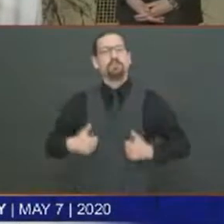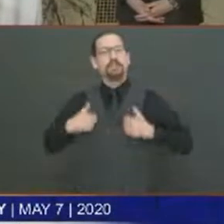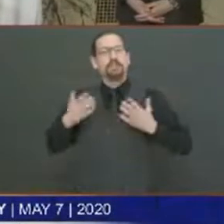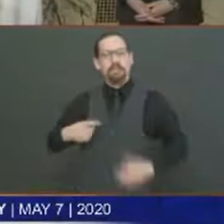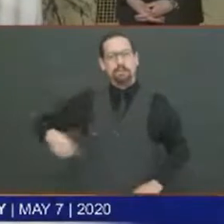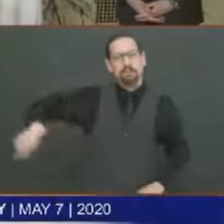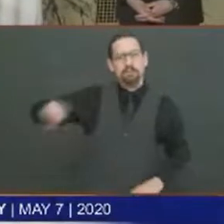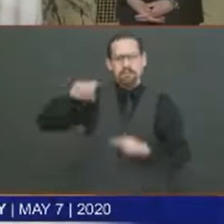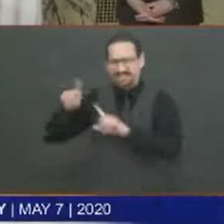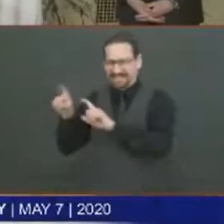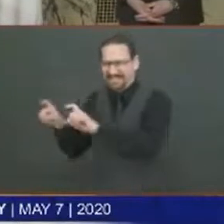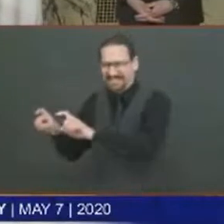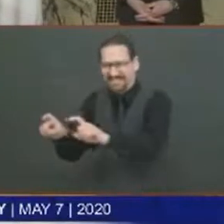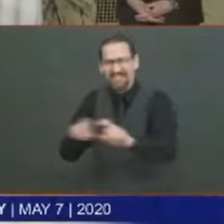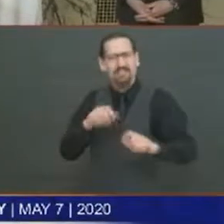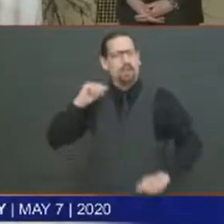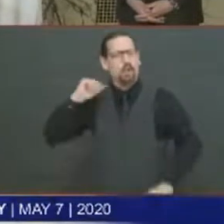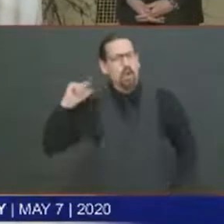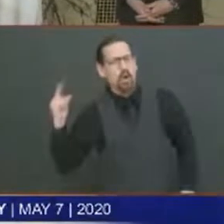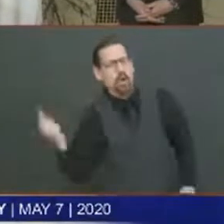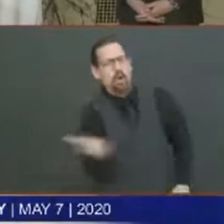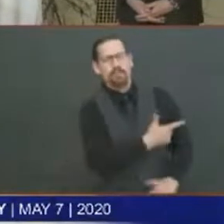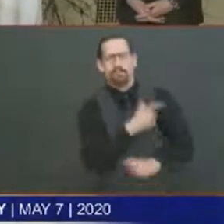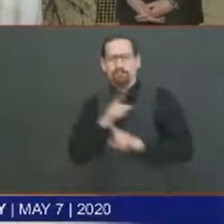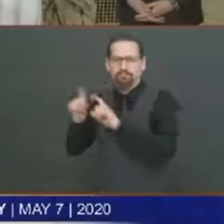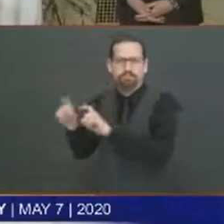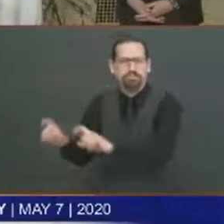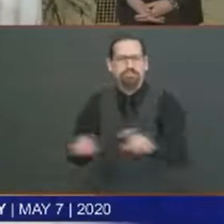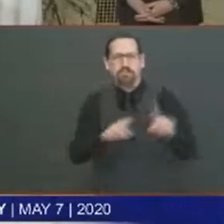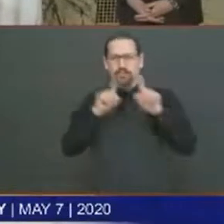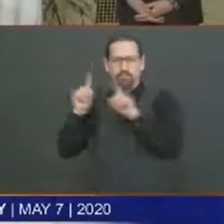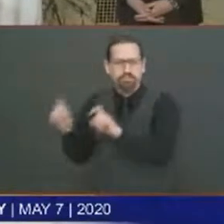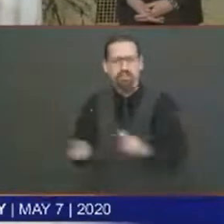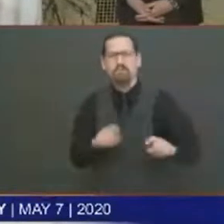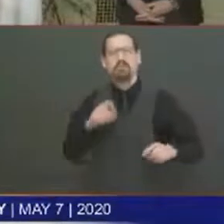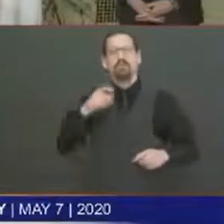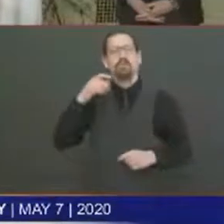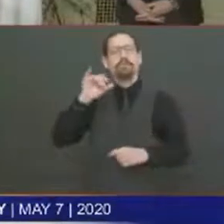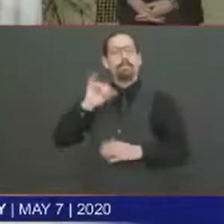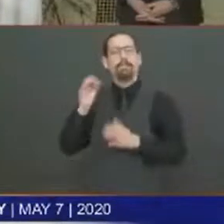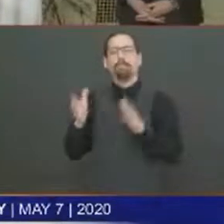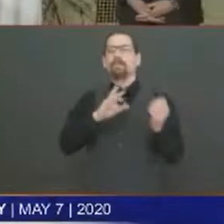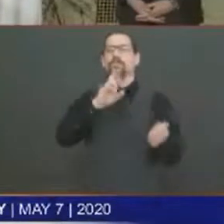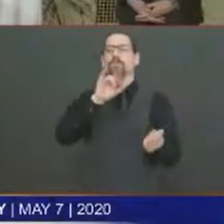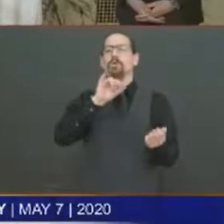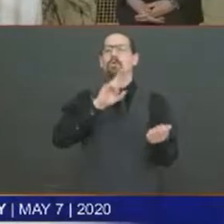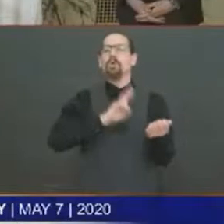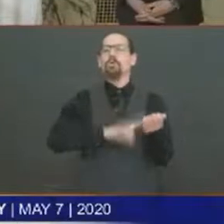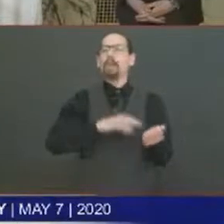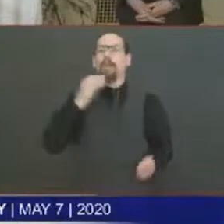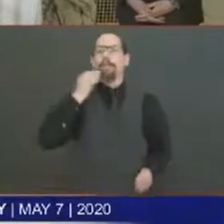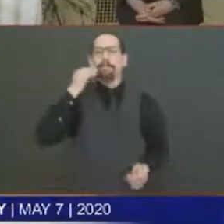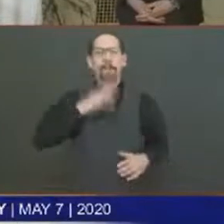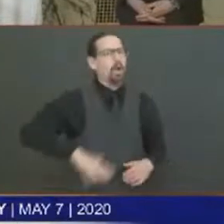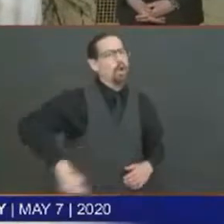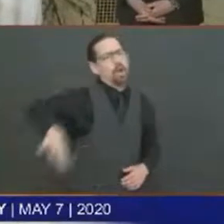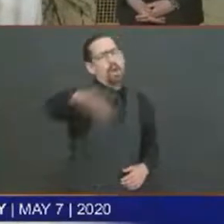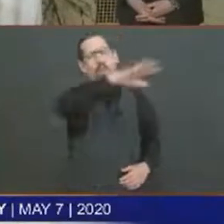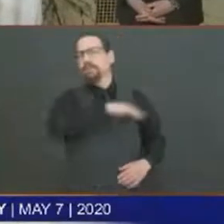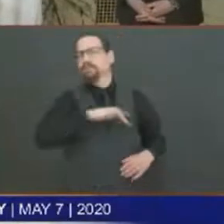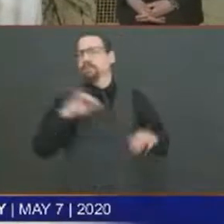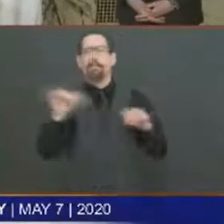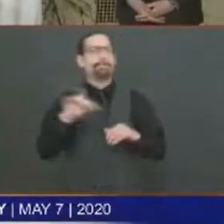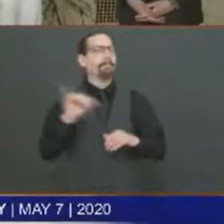you that we're doing across all of our nursing homes and aim to do with all congregate care settings.